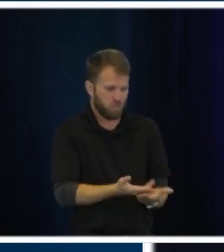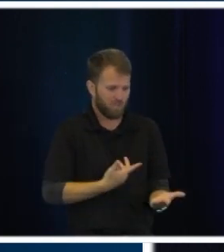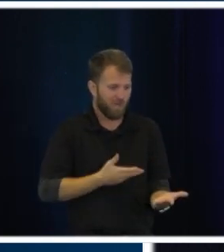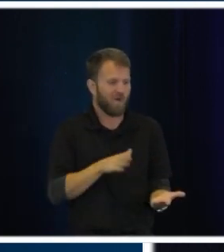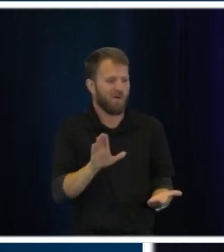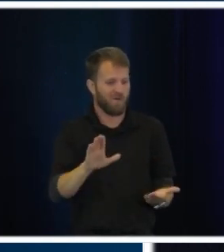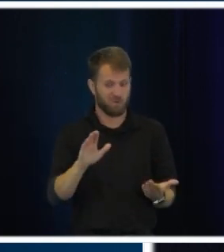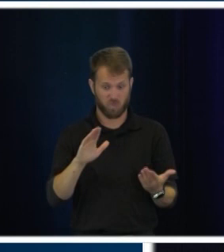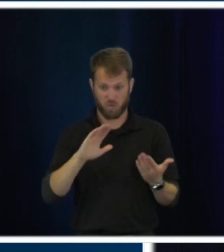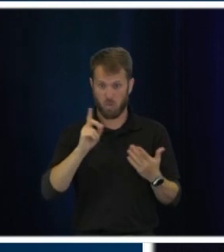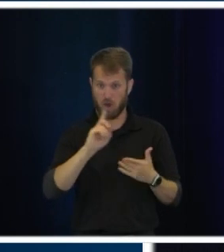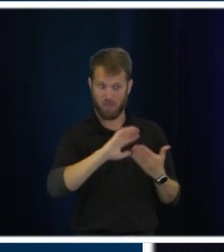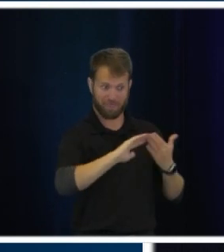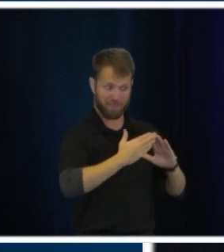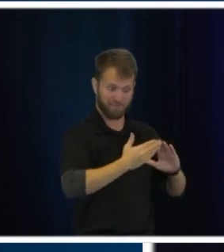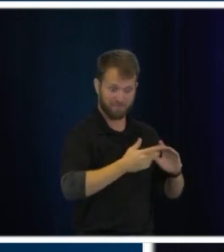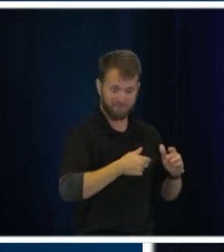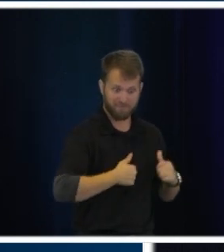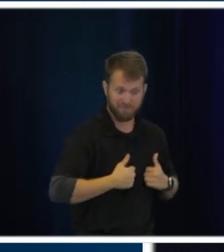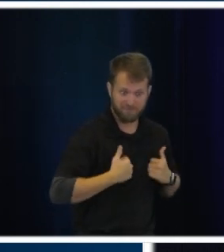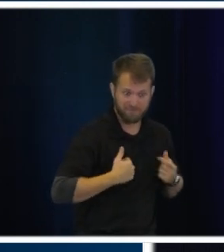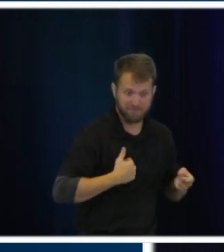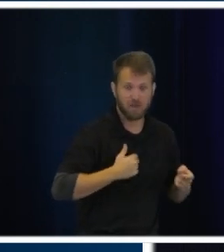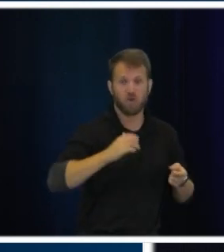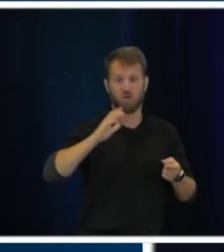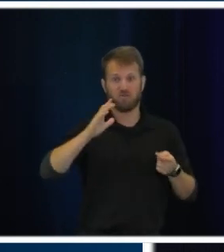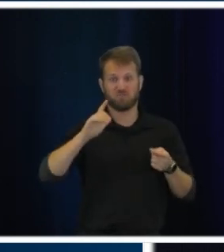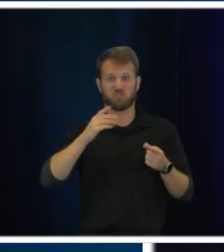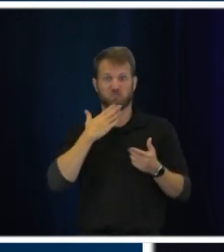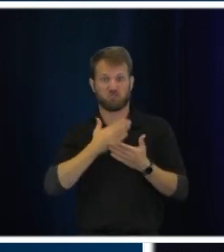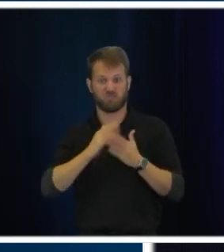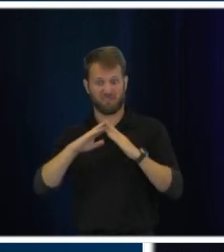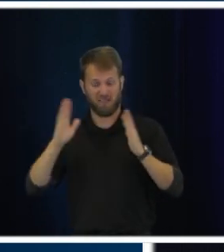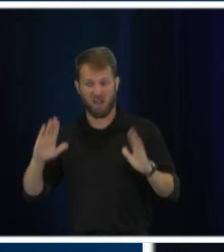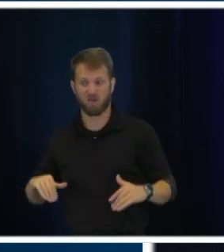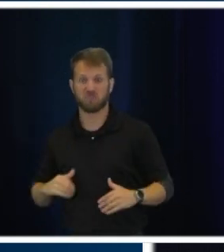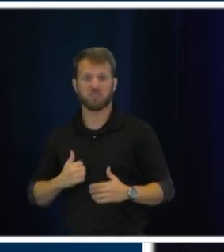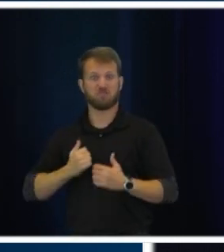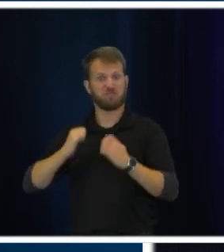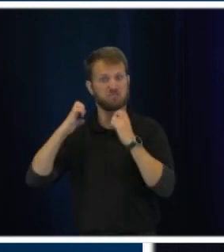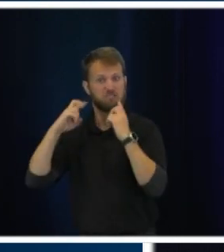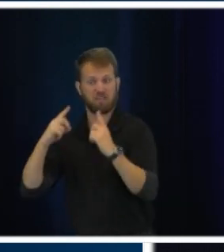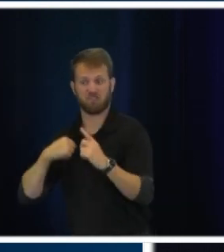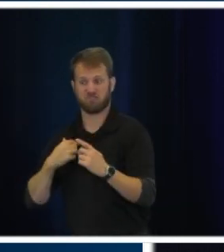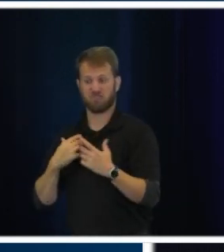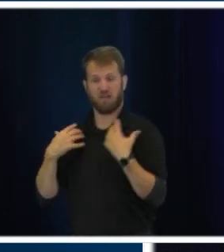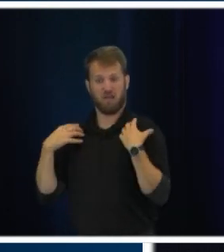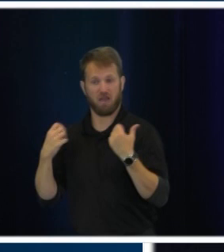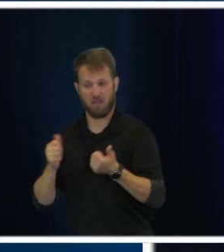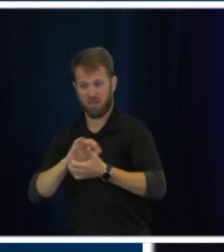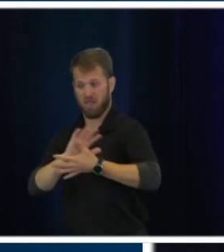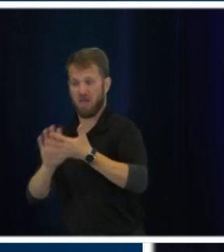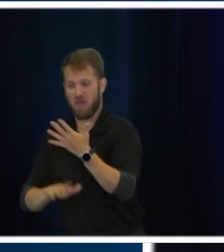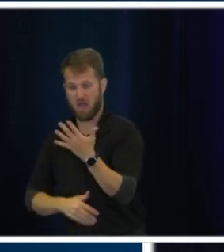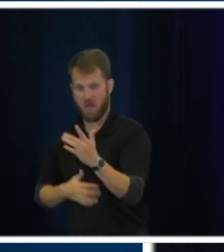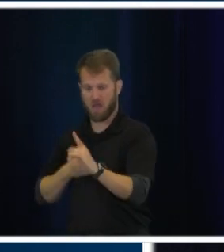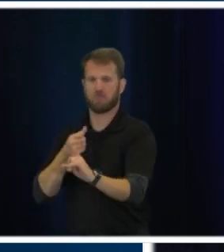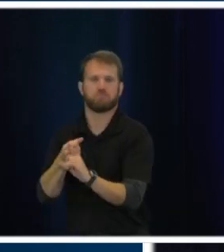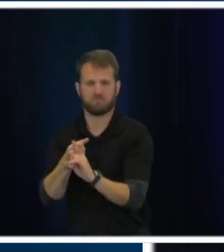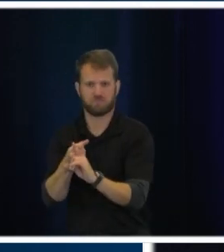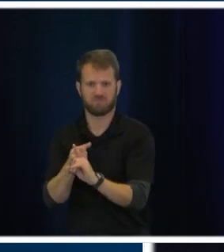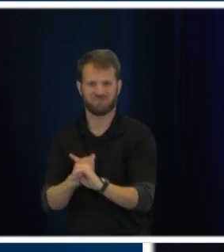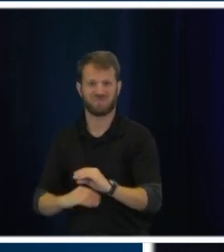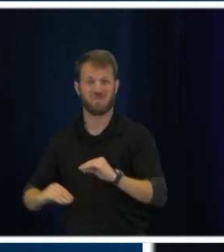quality housing, a good job, and a good education have a greater impact on your health than do genetics